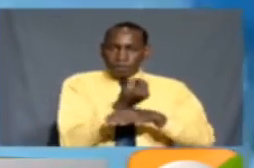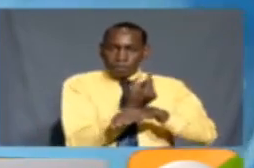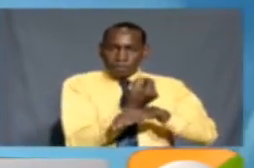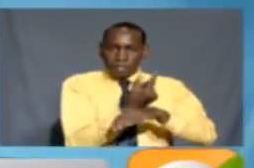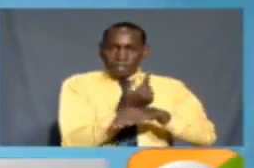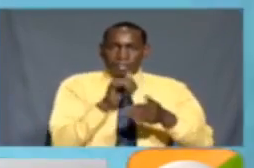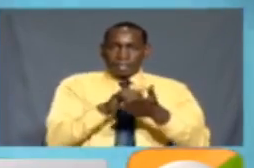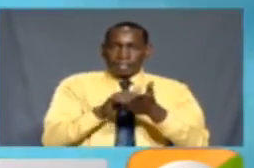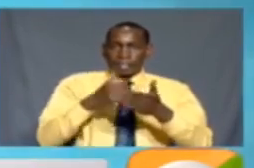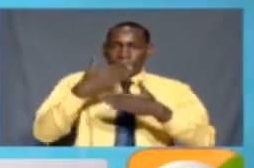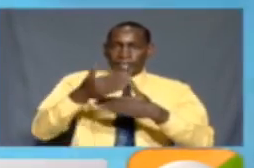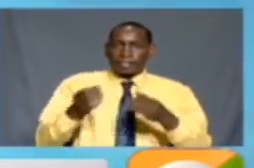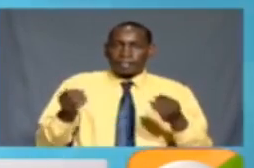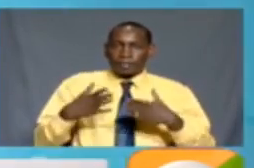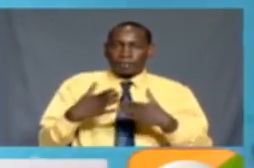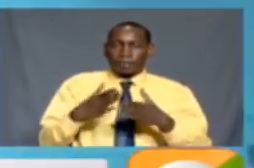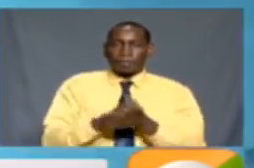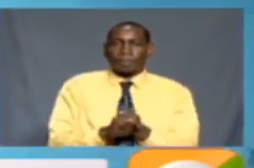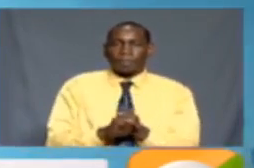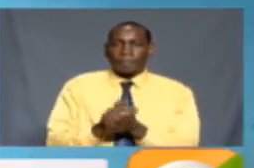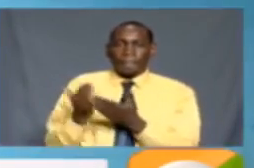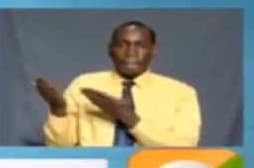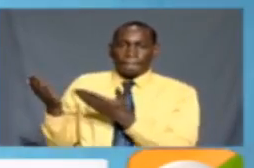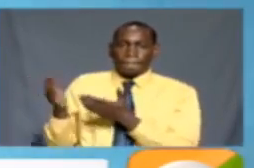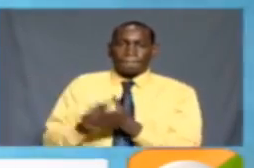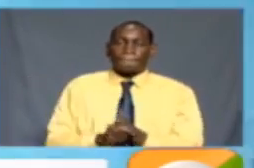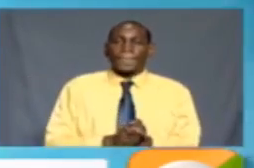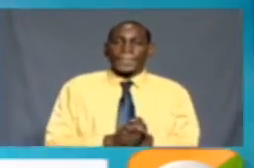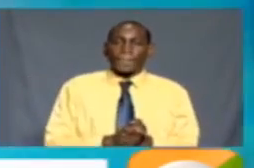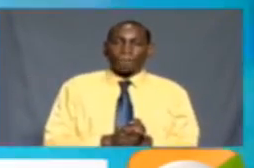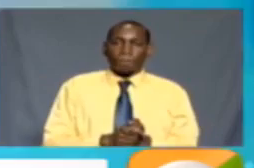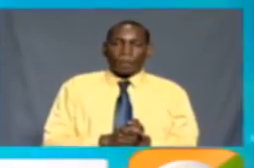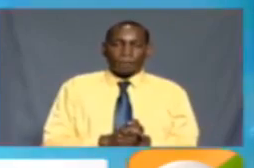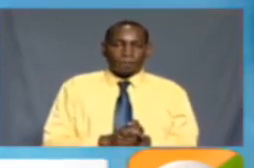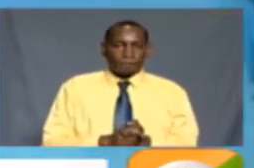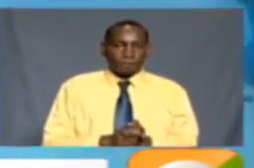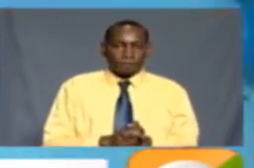that follows, as shocked bystanders watch. Brian O'Cott for Citizen TV Trends.